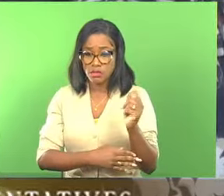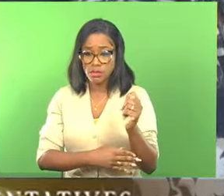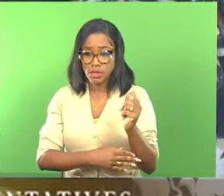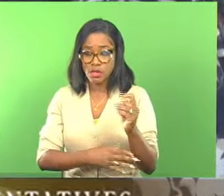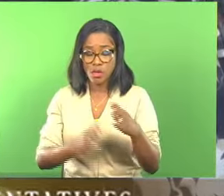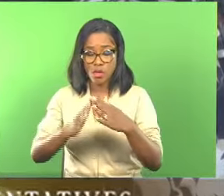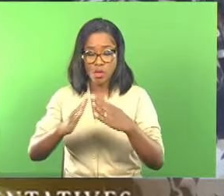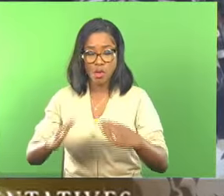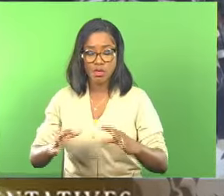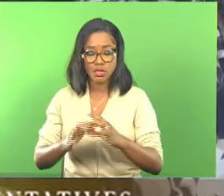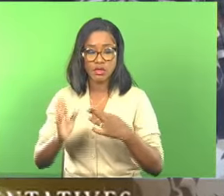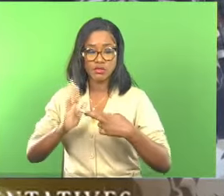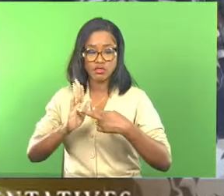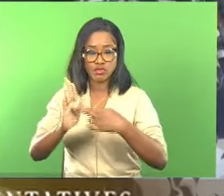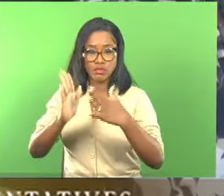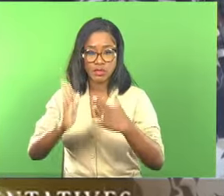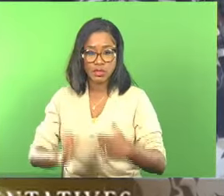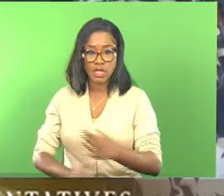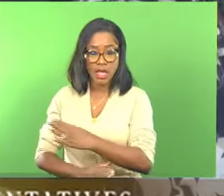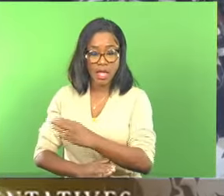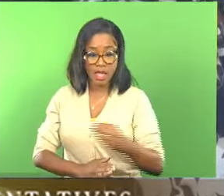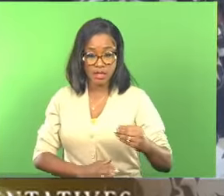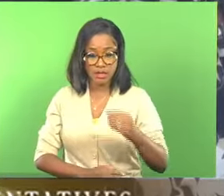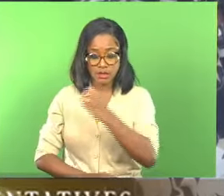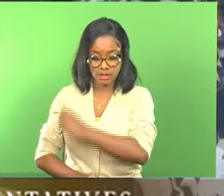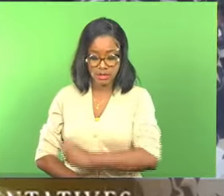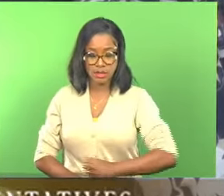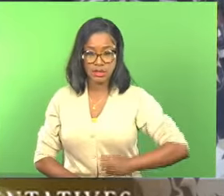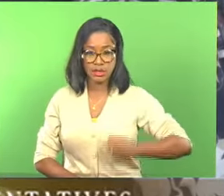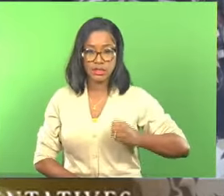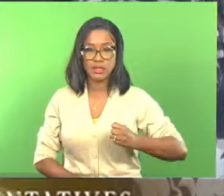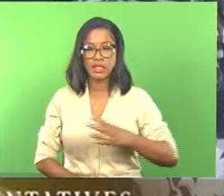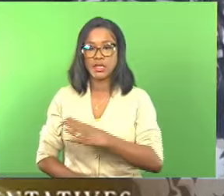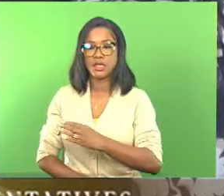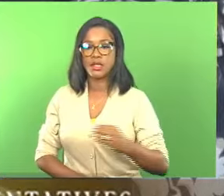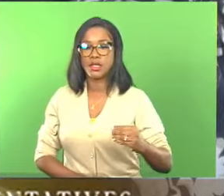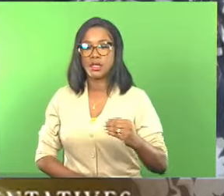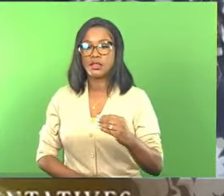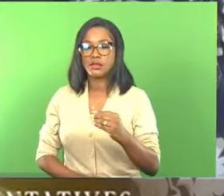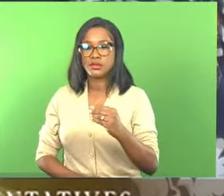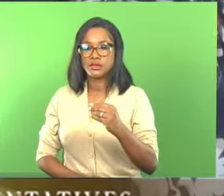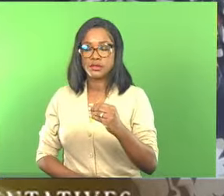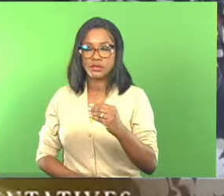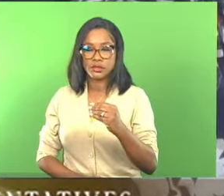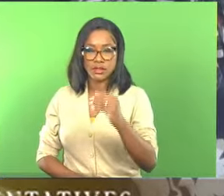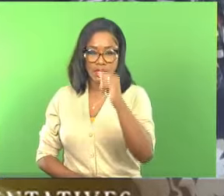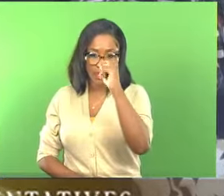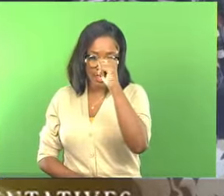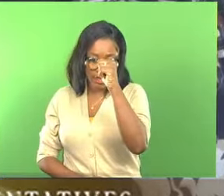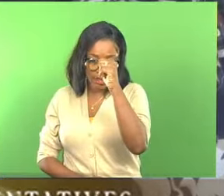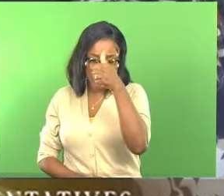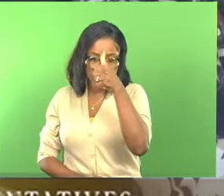of Representatives and the Senate, and the India's